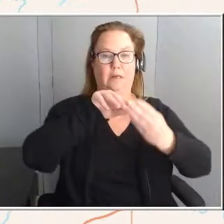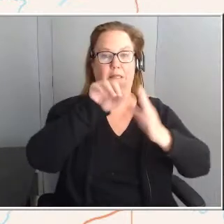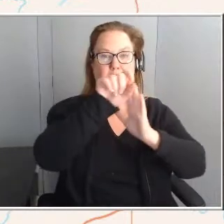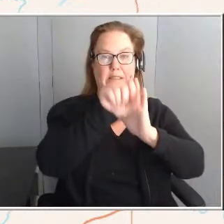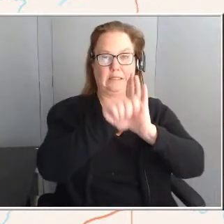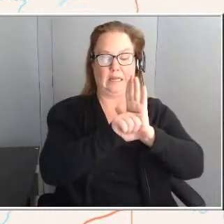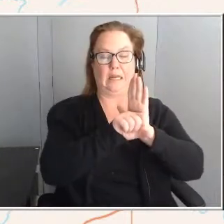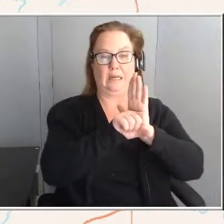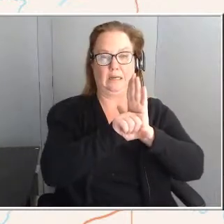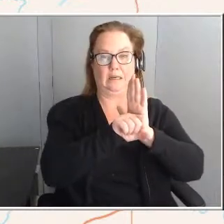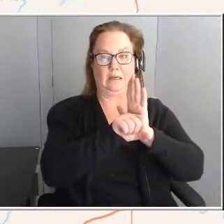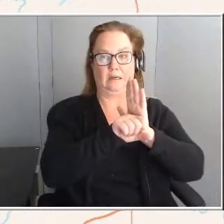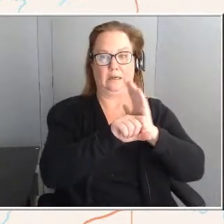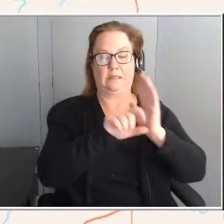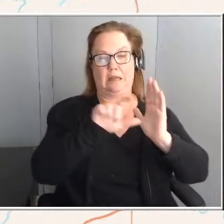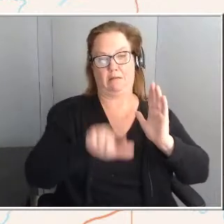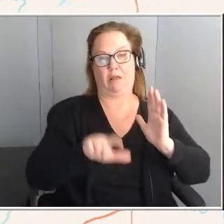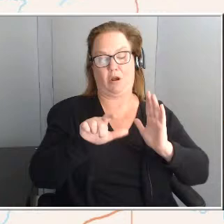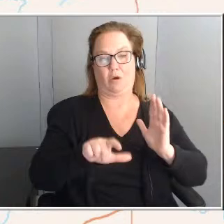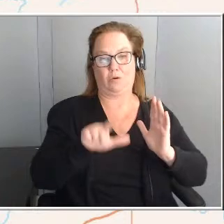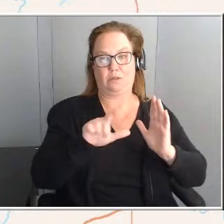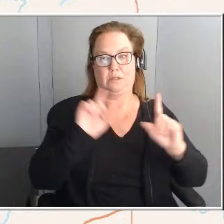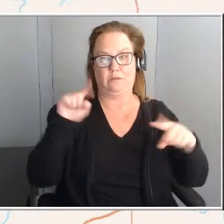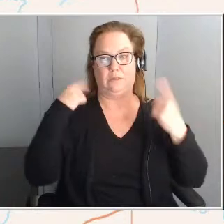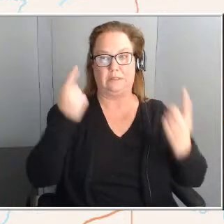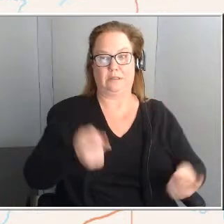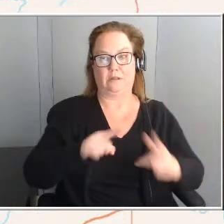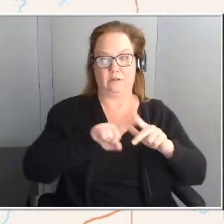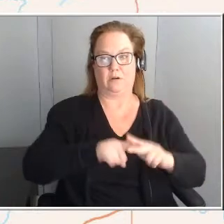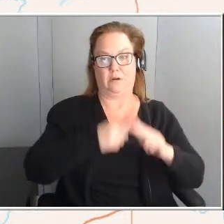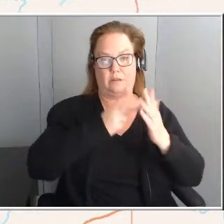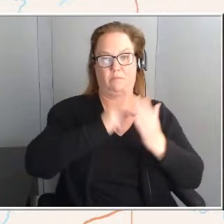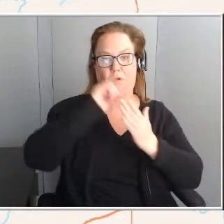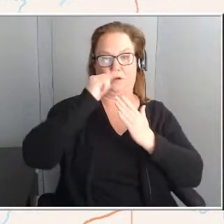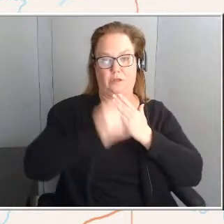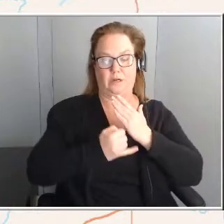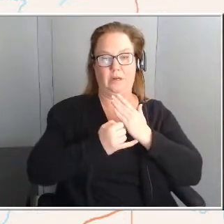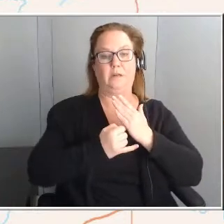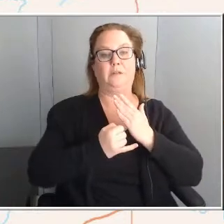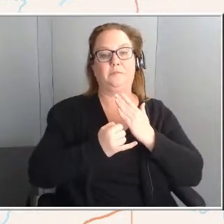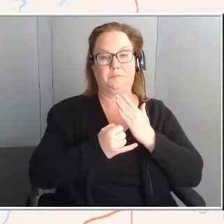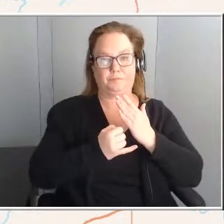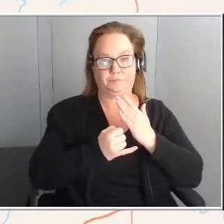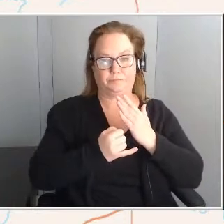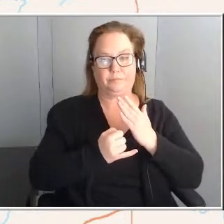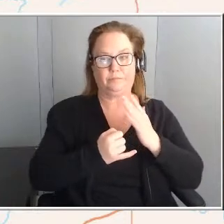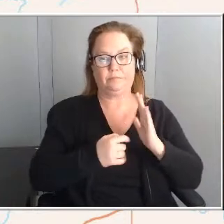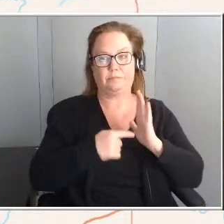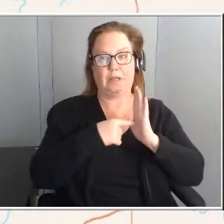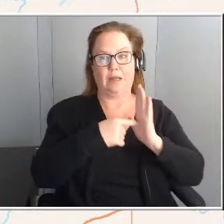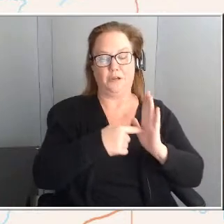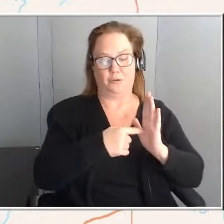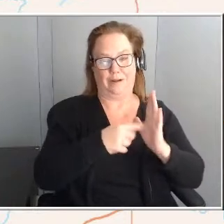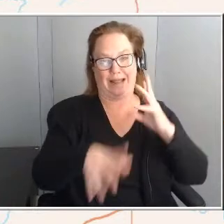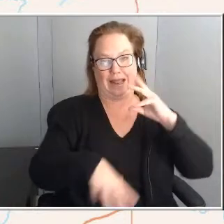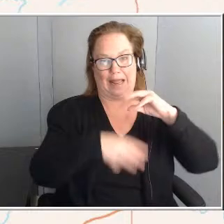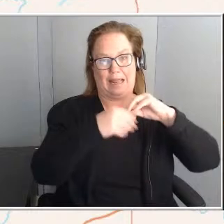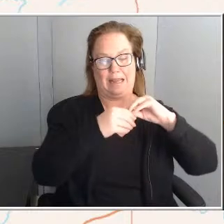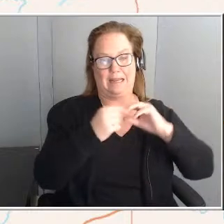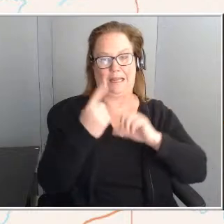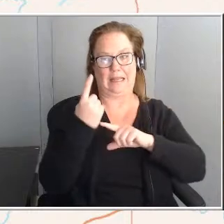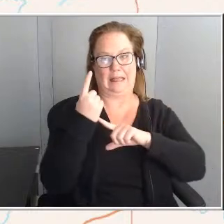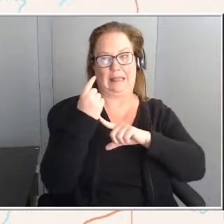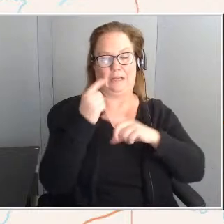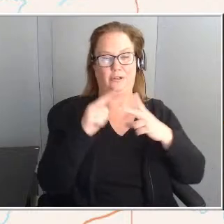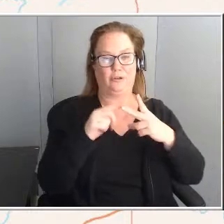are essentially at all-time lows since we started the project. Now, that being said, I do want to put in the caveat that last year